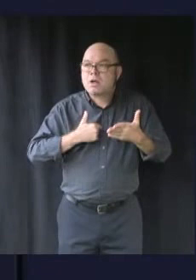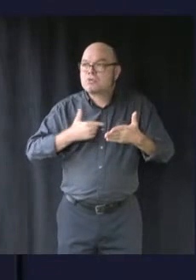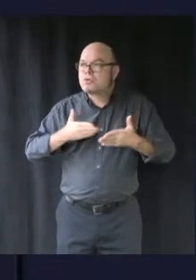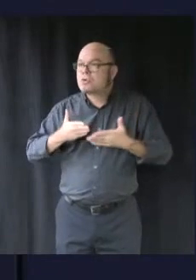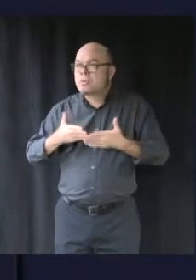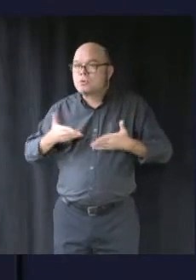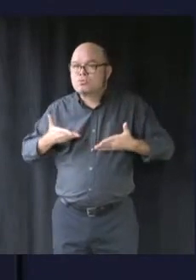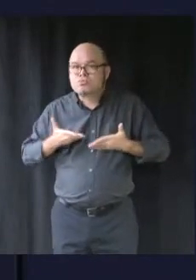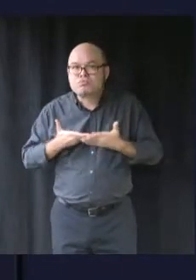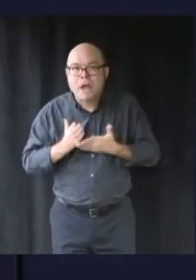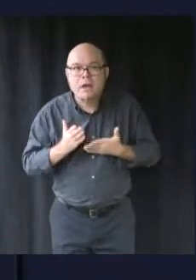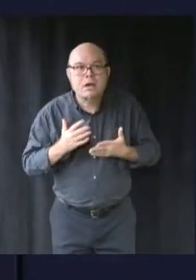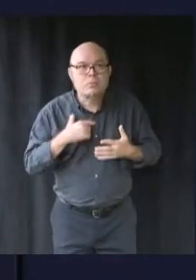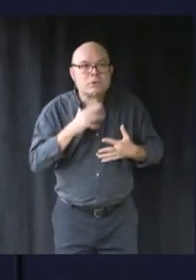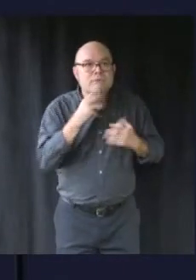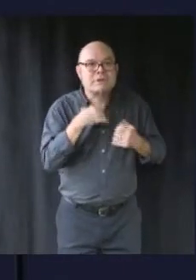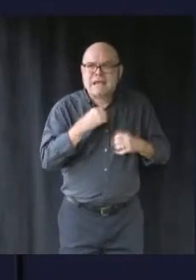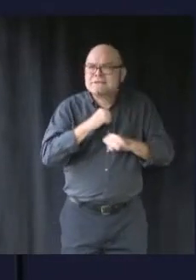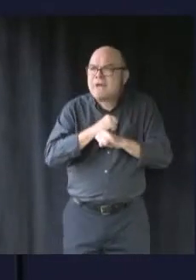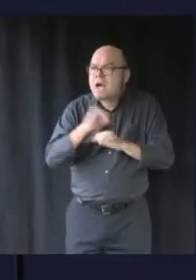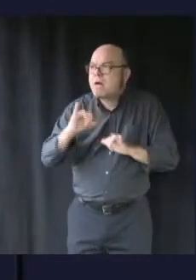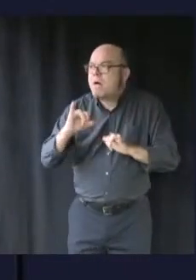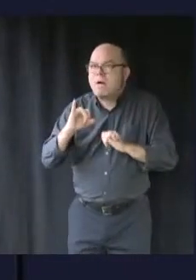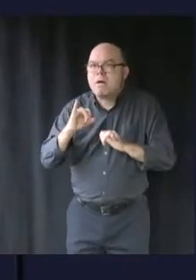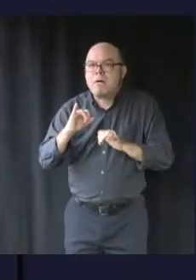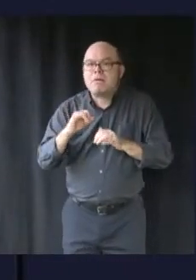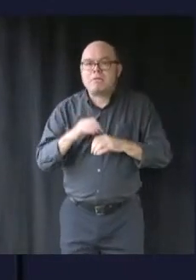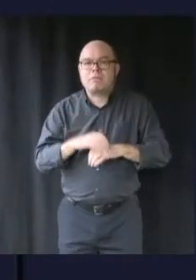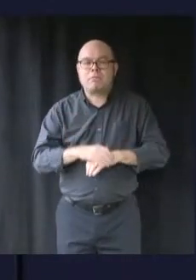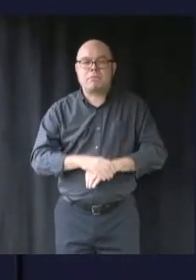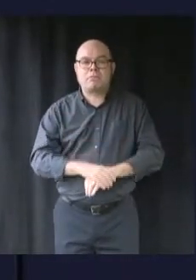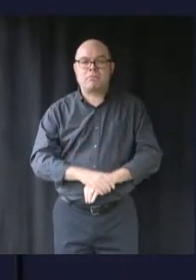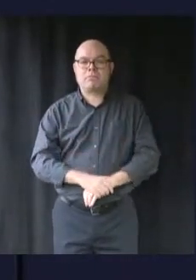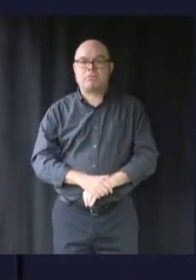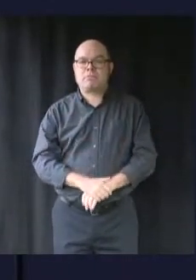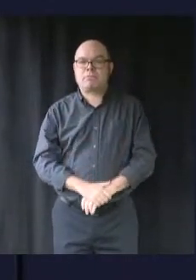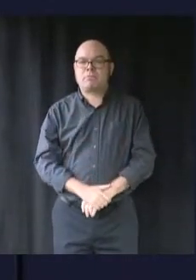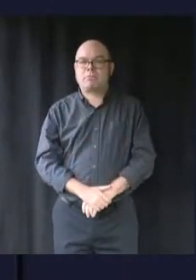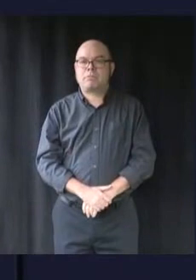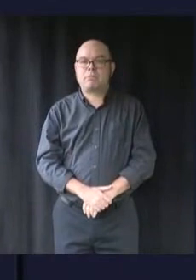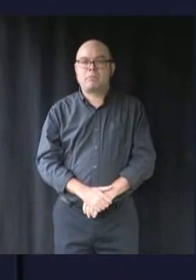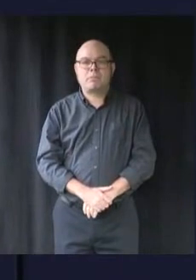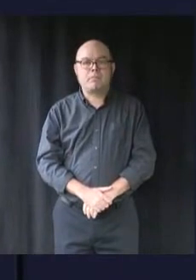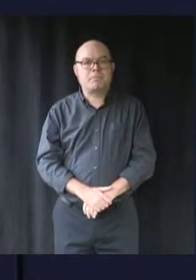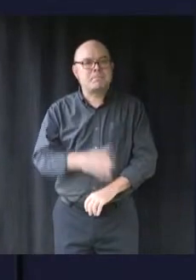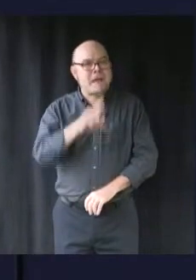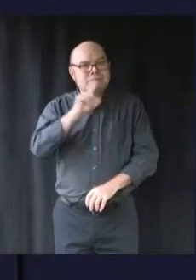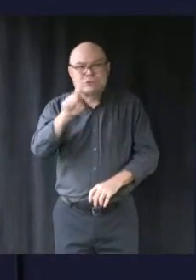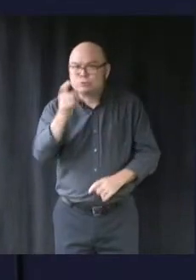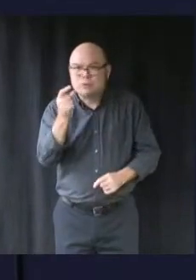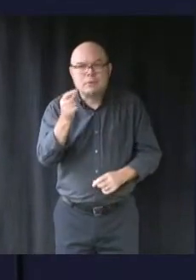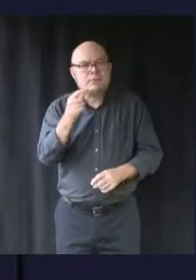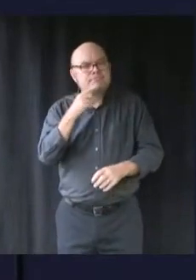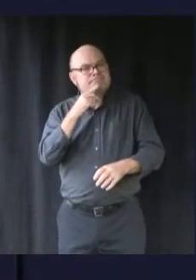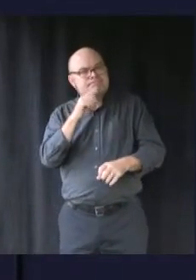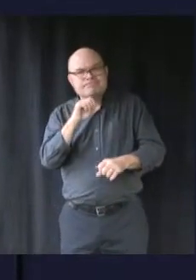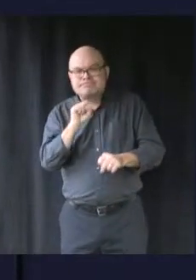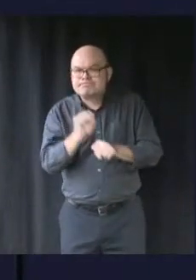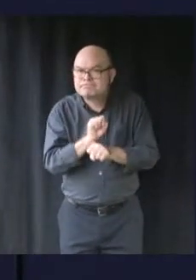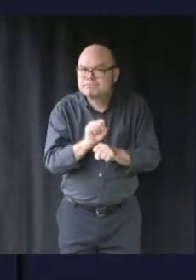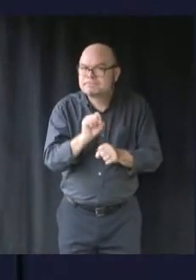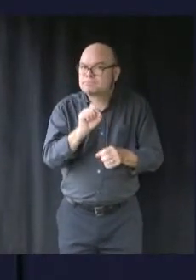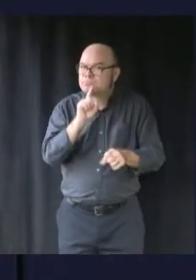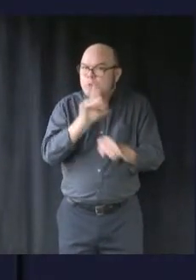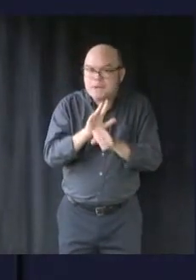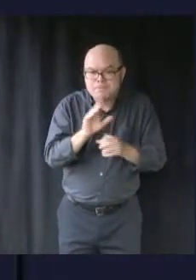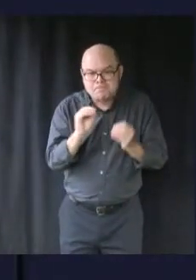us be dedicated to expanding our shared understanding that we can never fully realize